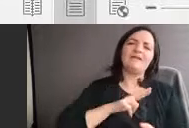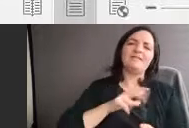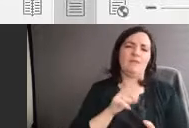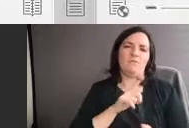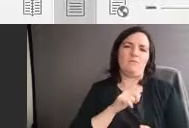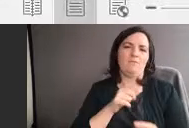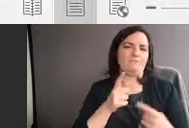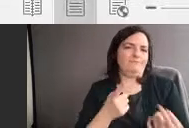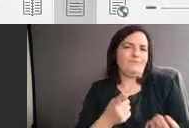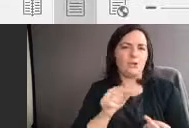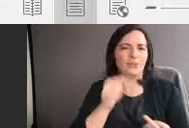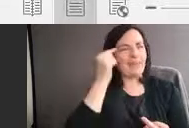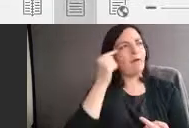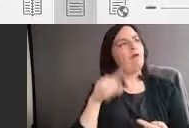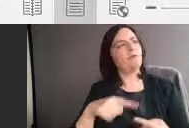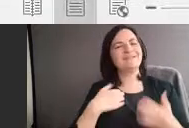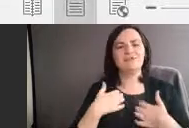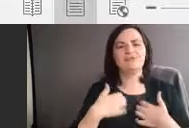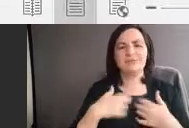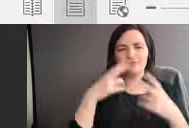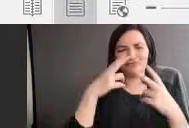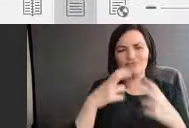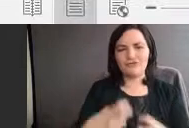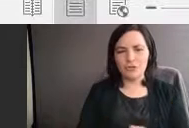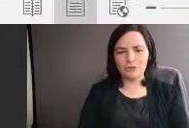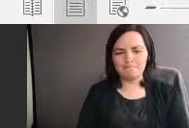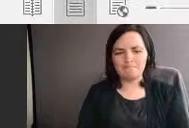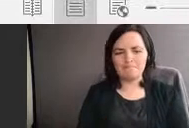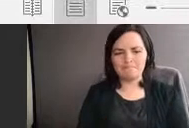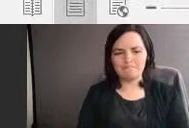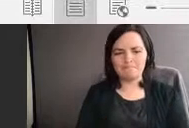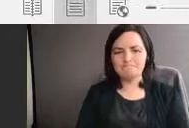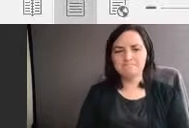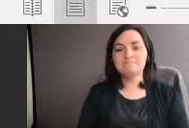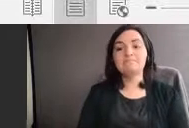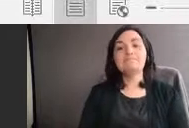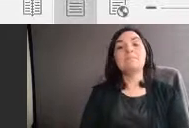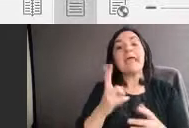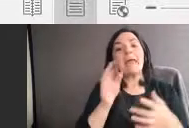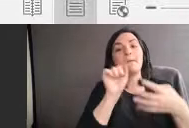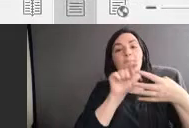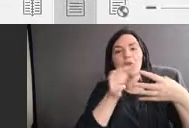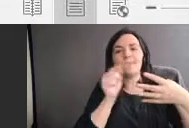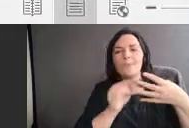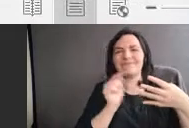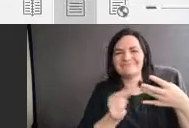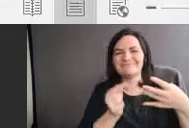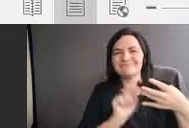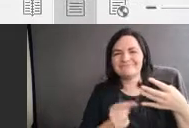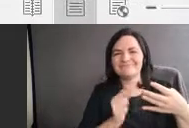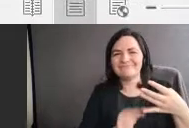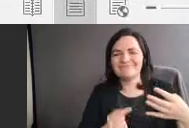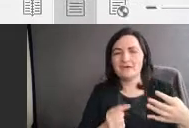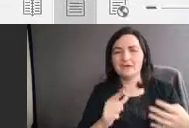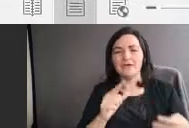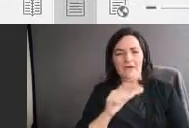Now, the next section here, again, bullet points is fine. So that's bullet points there is fine, because remember, you're just using this as